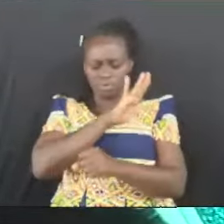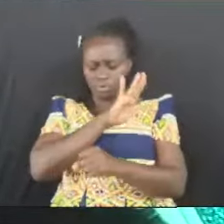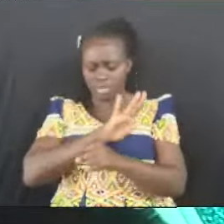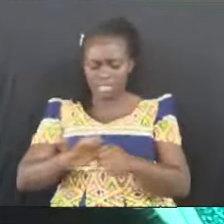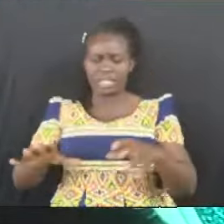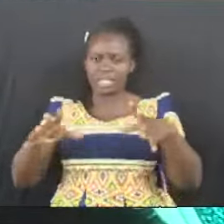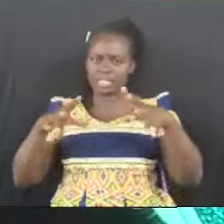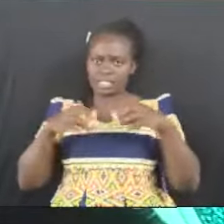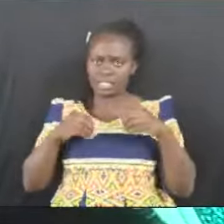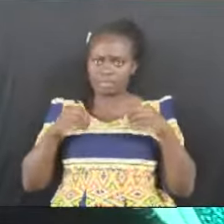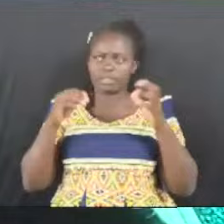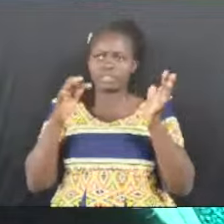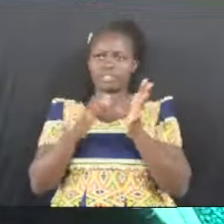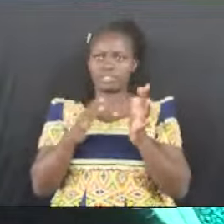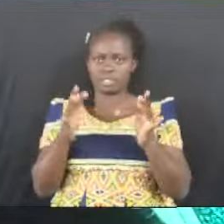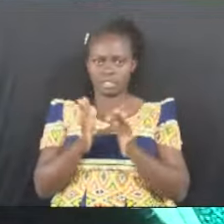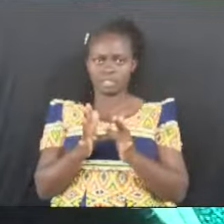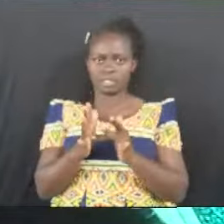is